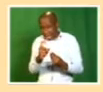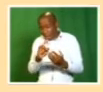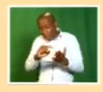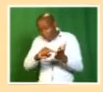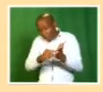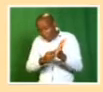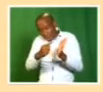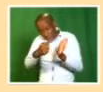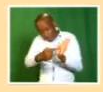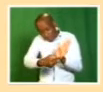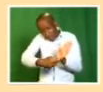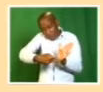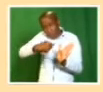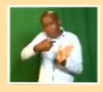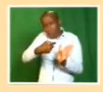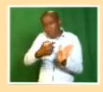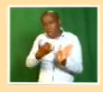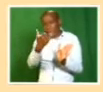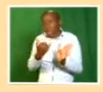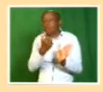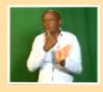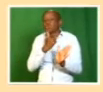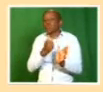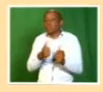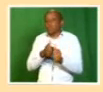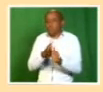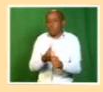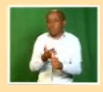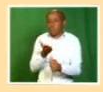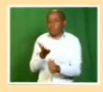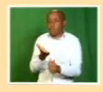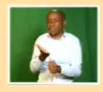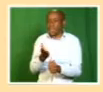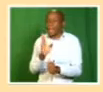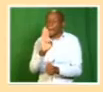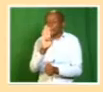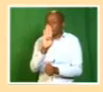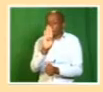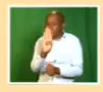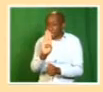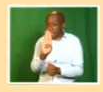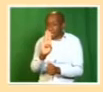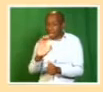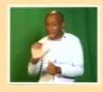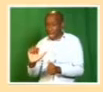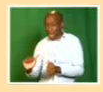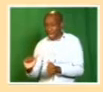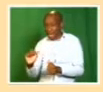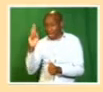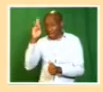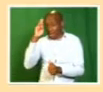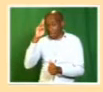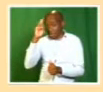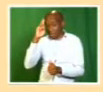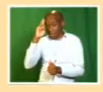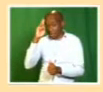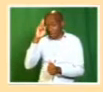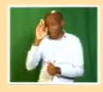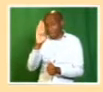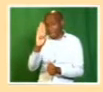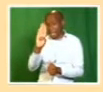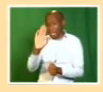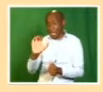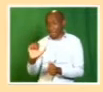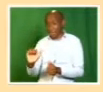turning point. Use this equation where b and the a, you remember the general